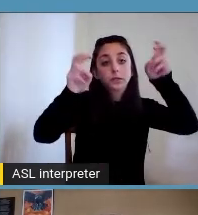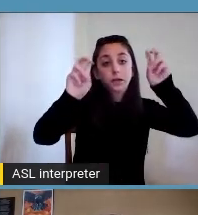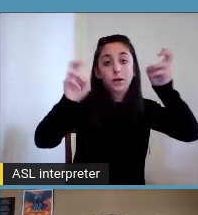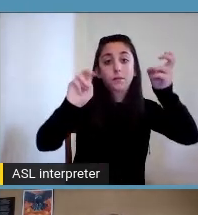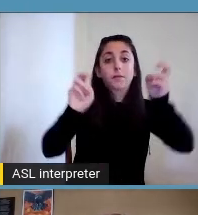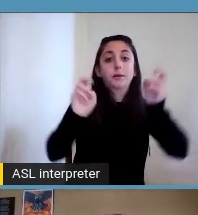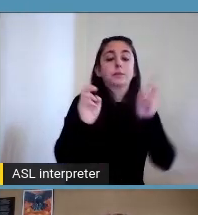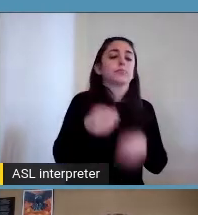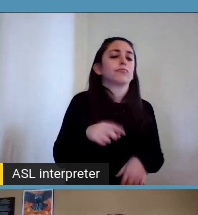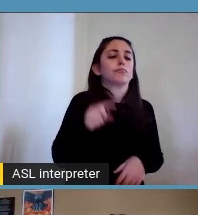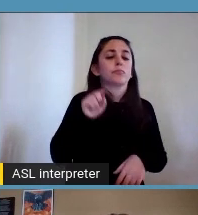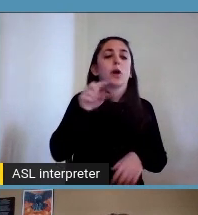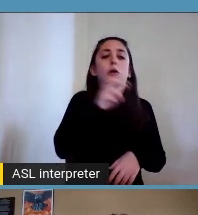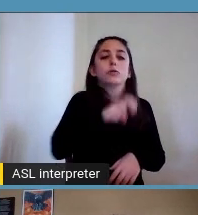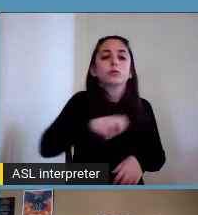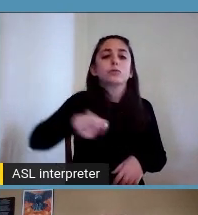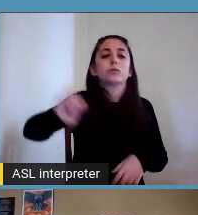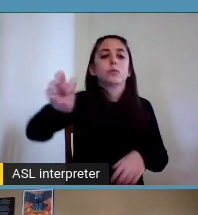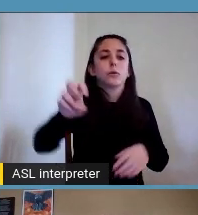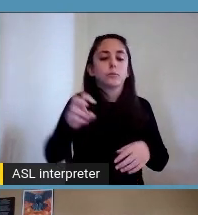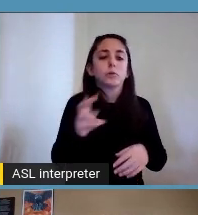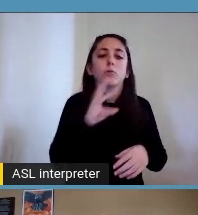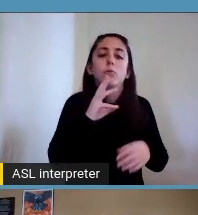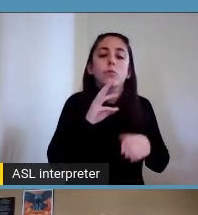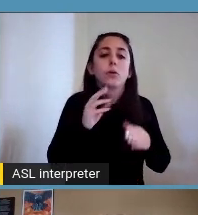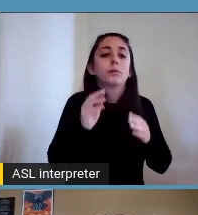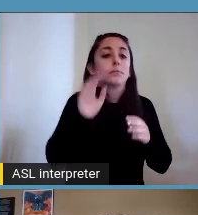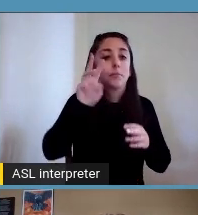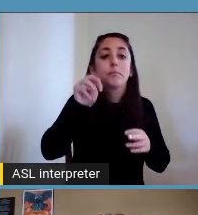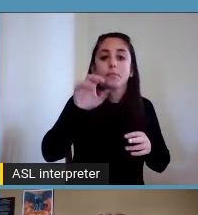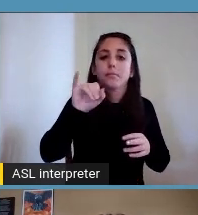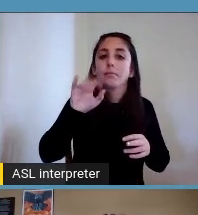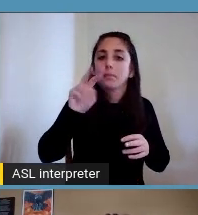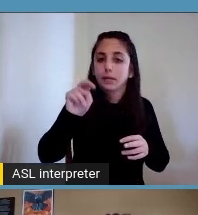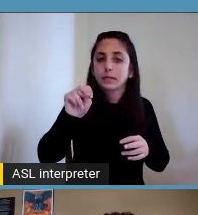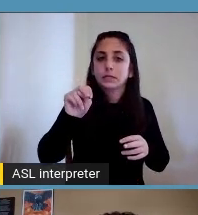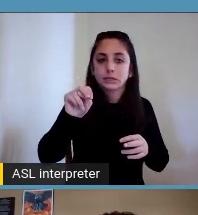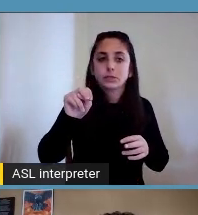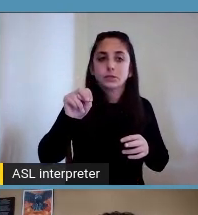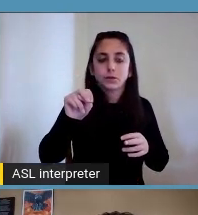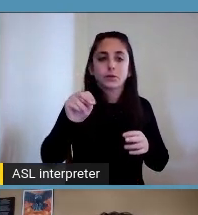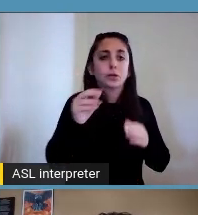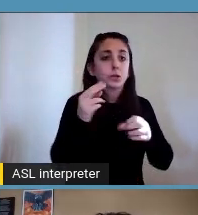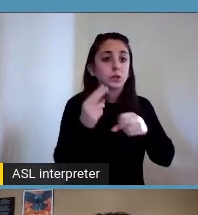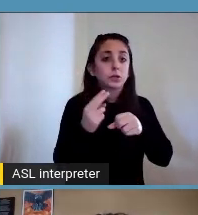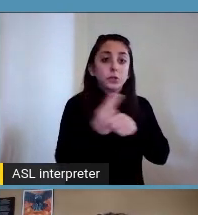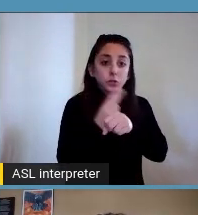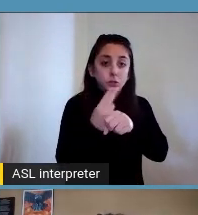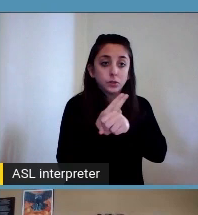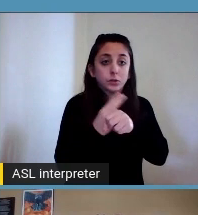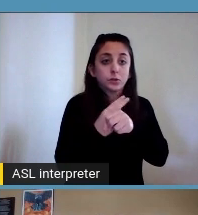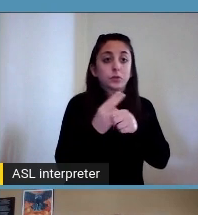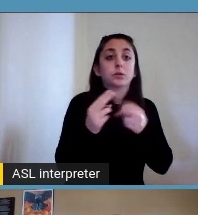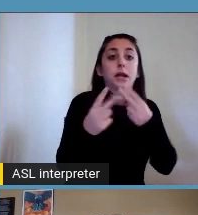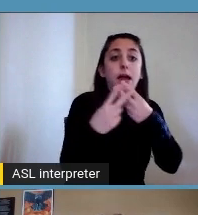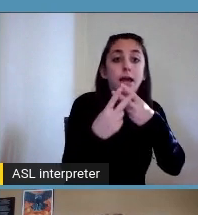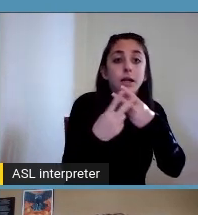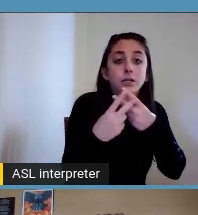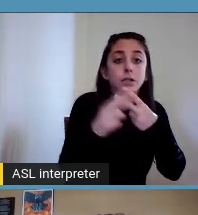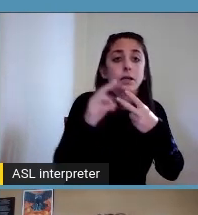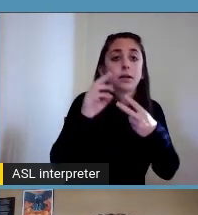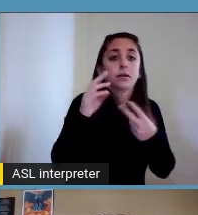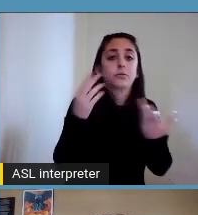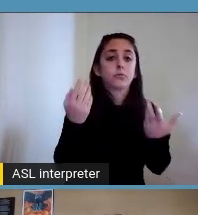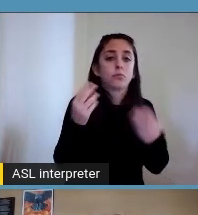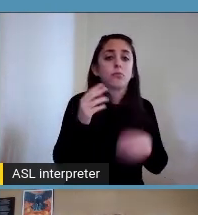Canoe Area Wilderness in Northern Minnesota. And I used the hashtag Boundary Waters with that. And that